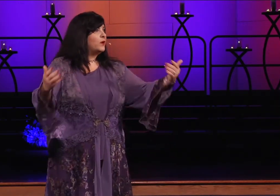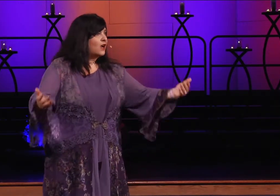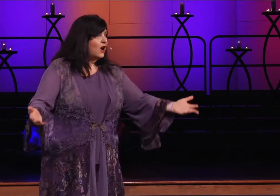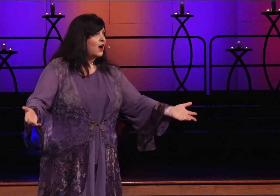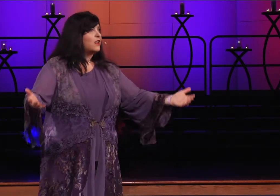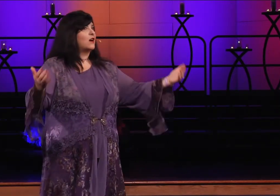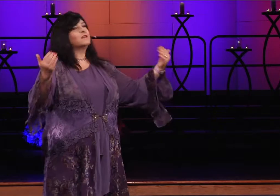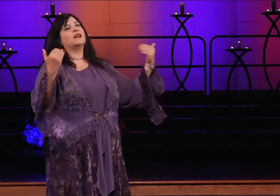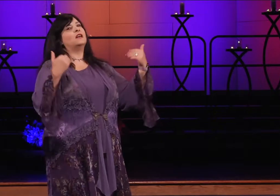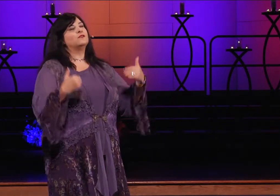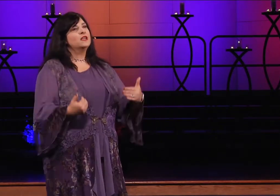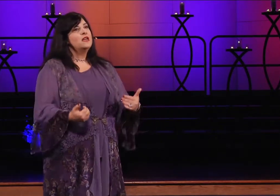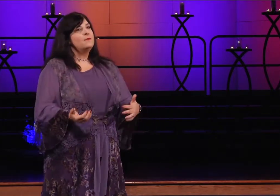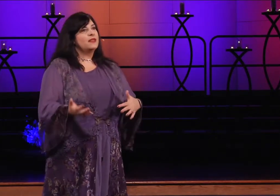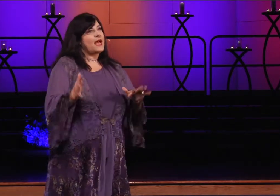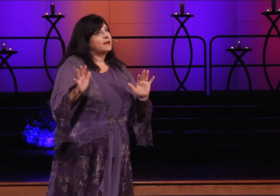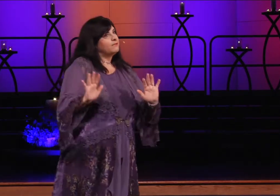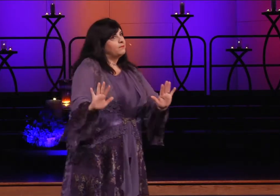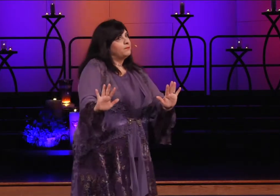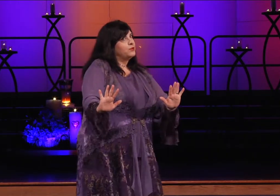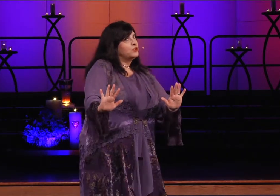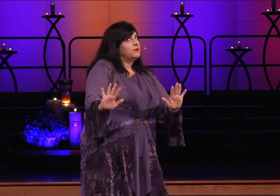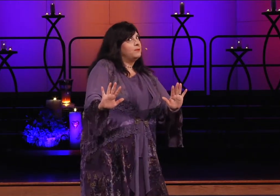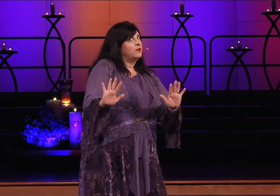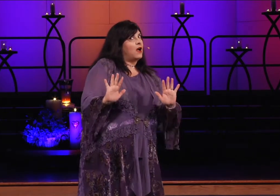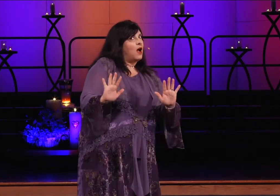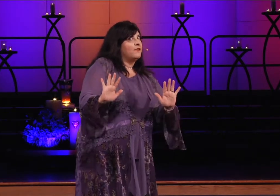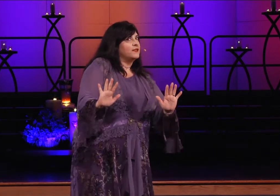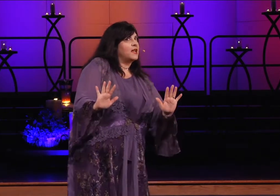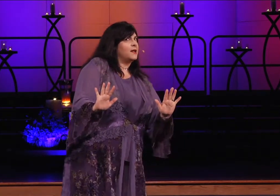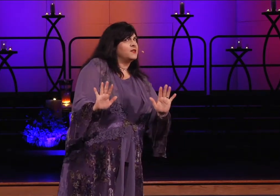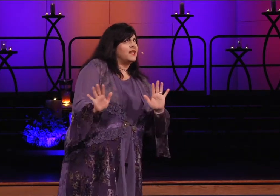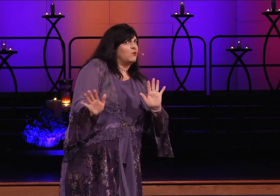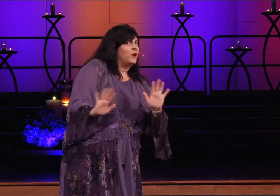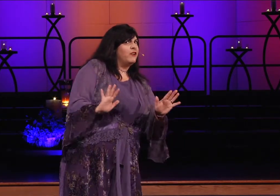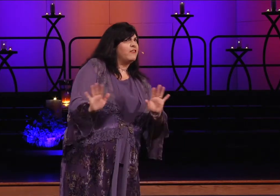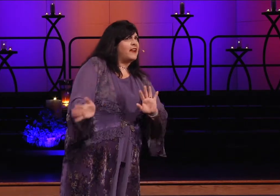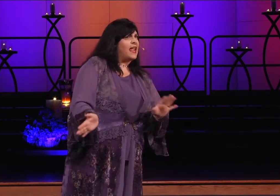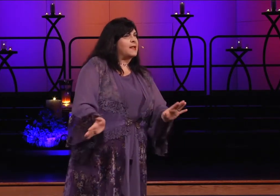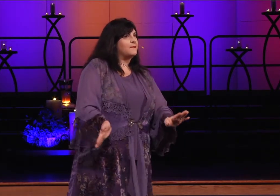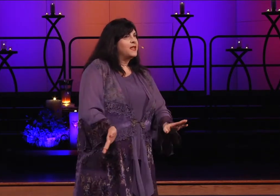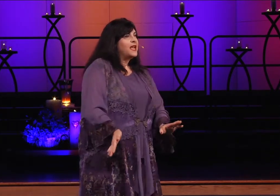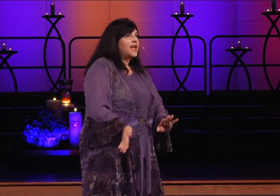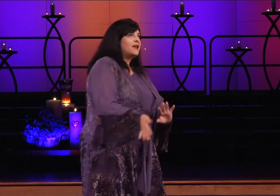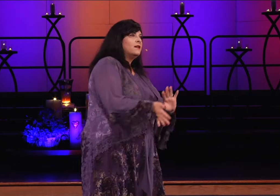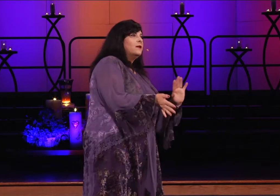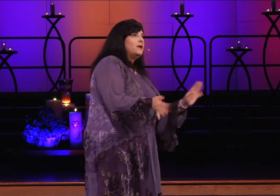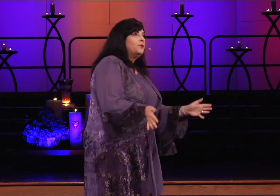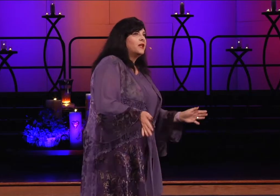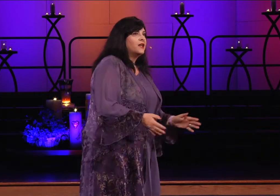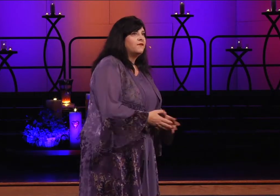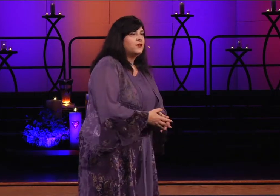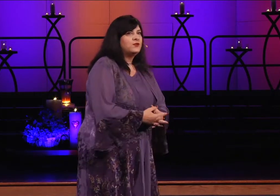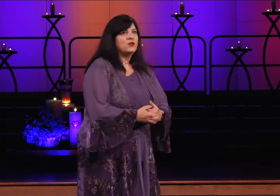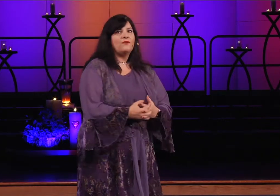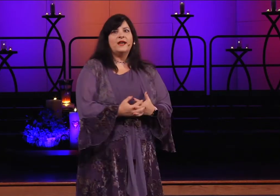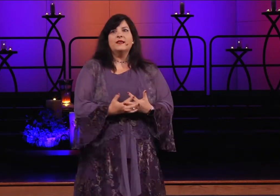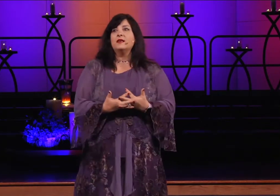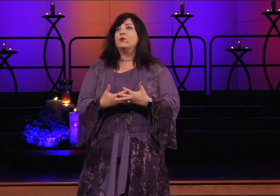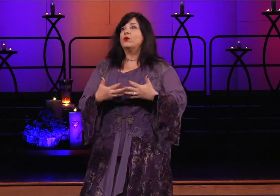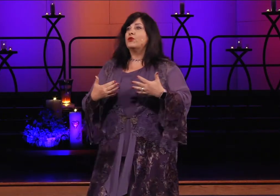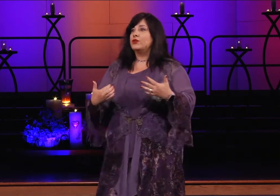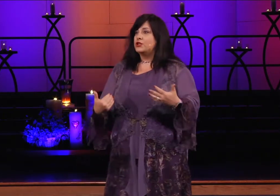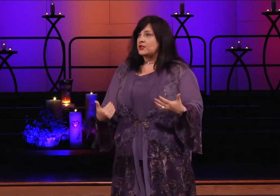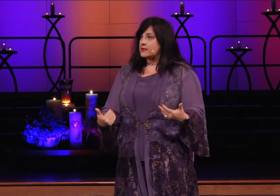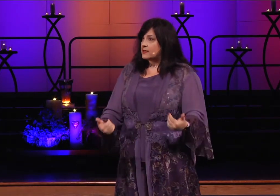week, that's what we call ourselves. But that puts people off at times, that weird name, and people get confused, don't they,